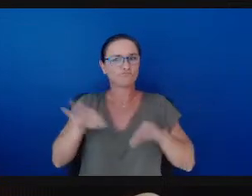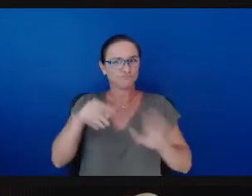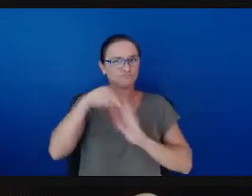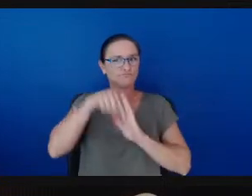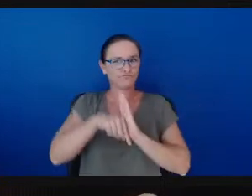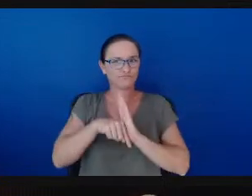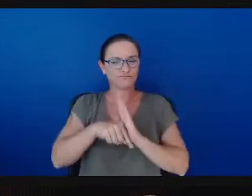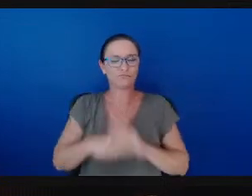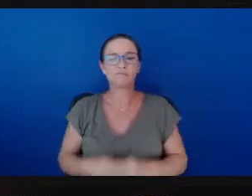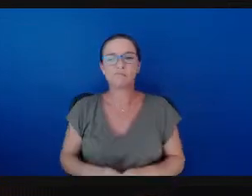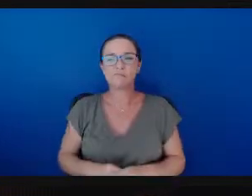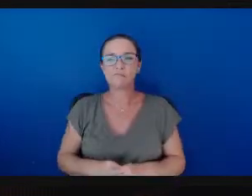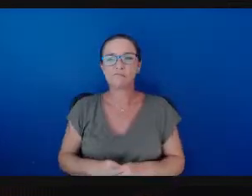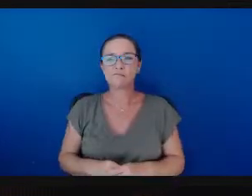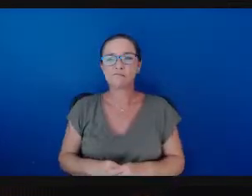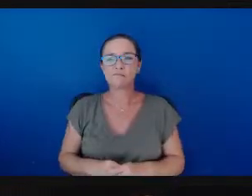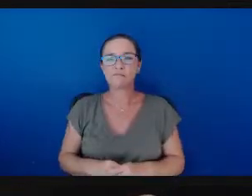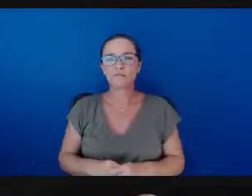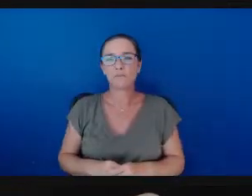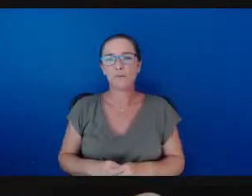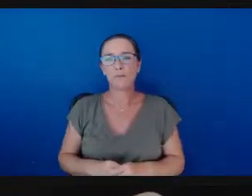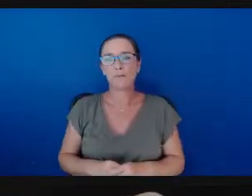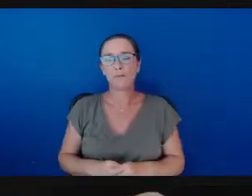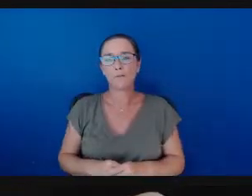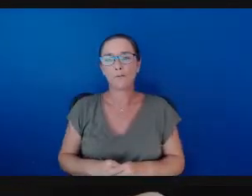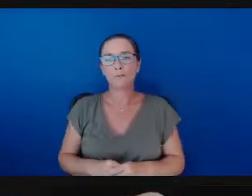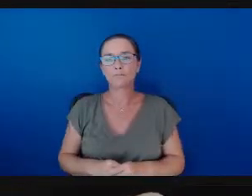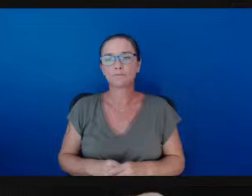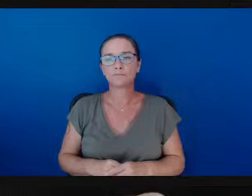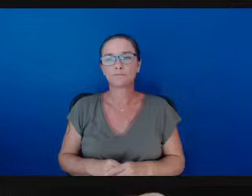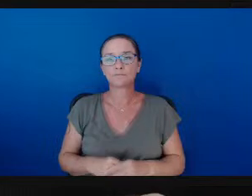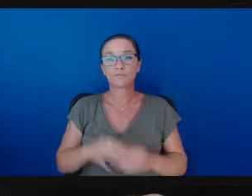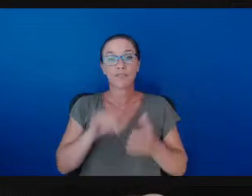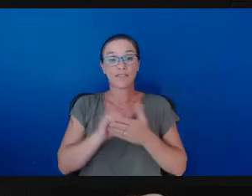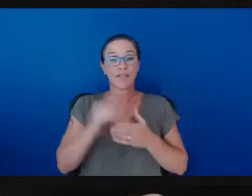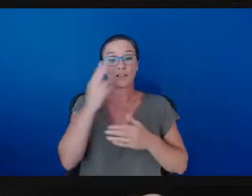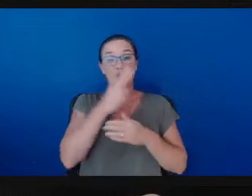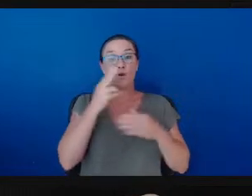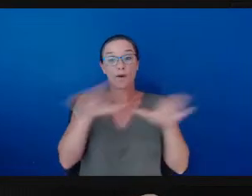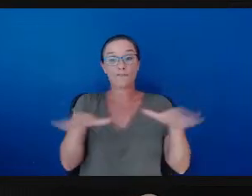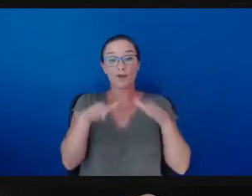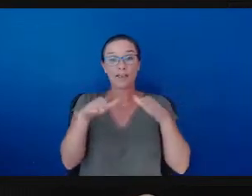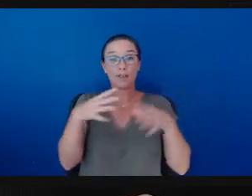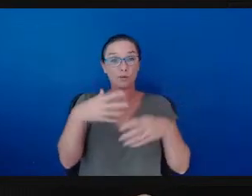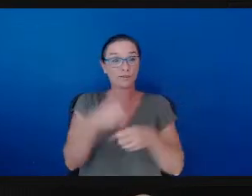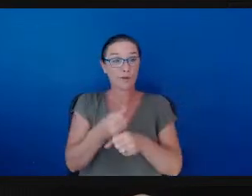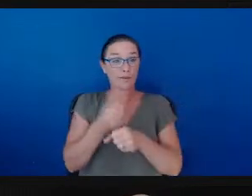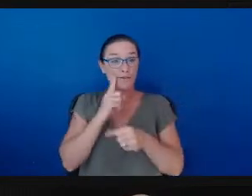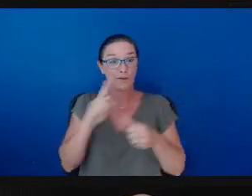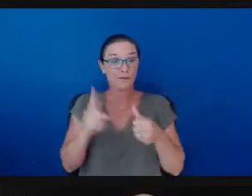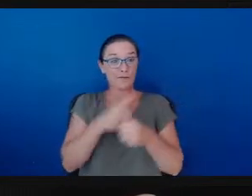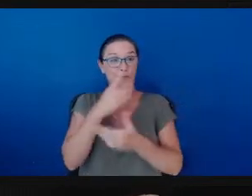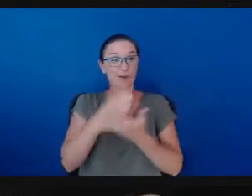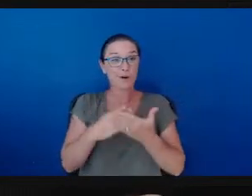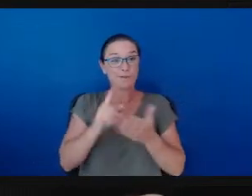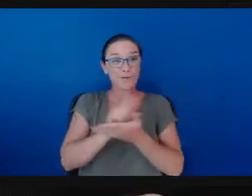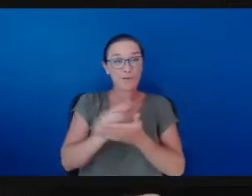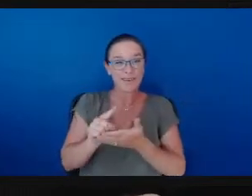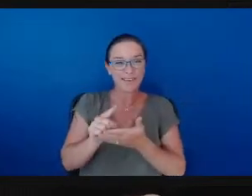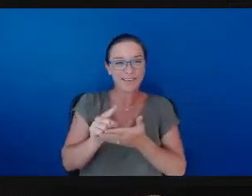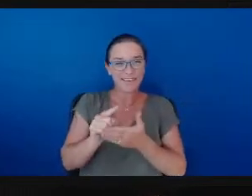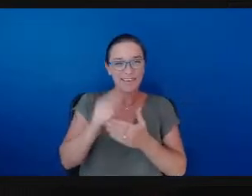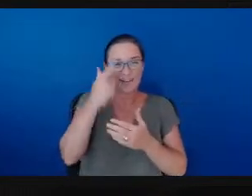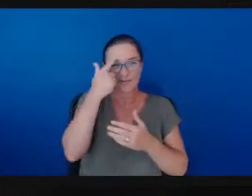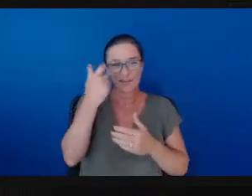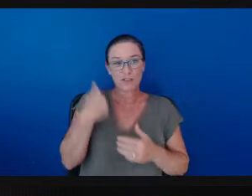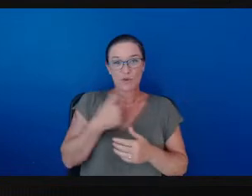larger update. So that's our Hawaiian volcano summary for the week, for this first half of the week, I should say, since we are cutting